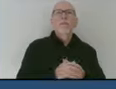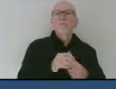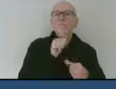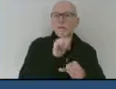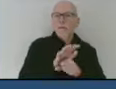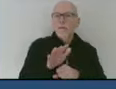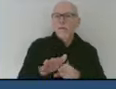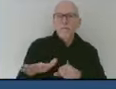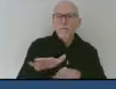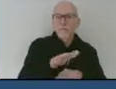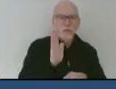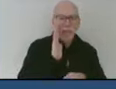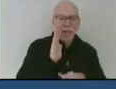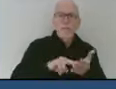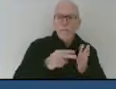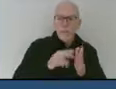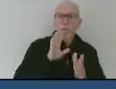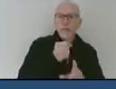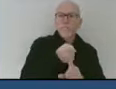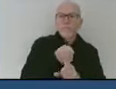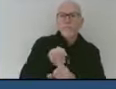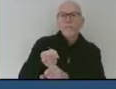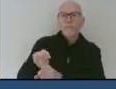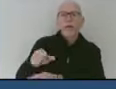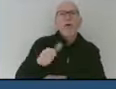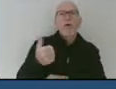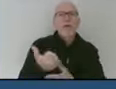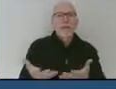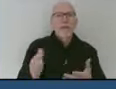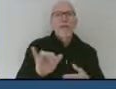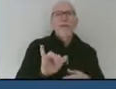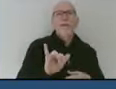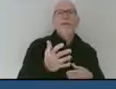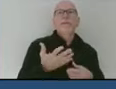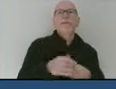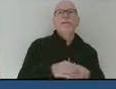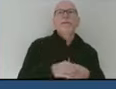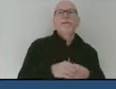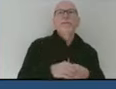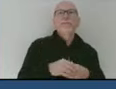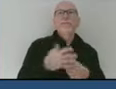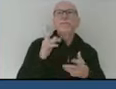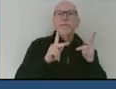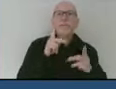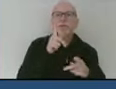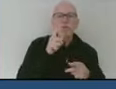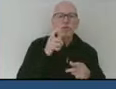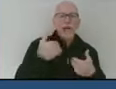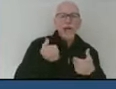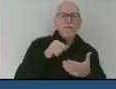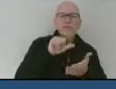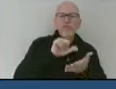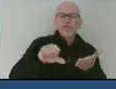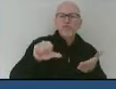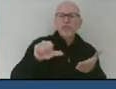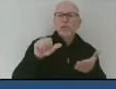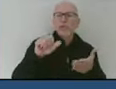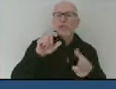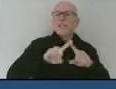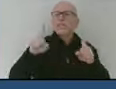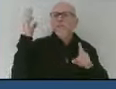on, you know, a myriad of things, such as elective procedures being either postponed or canceled,